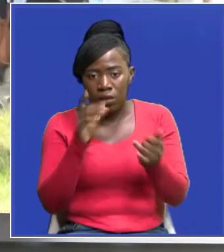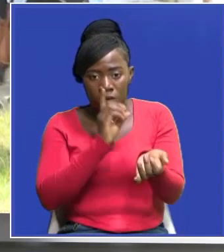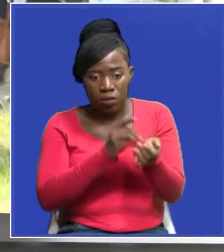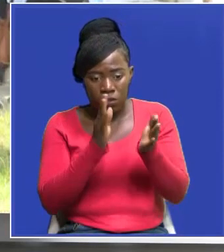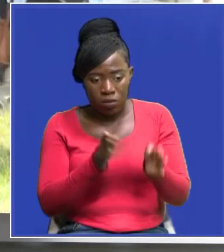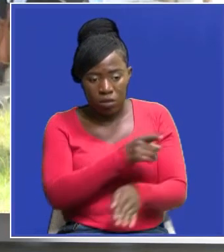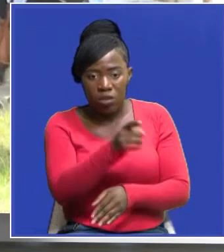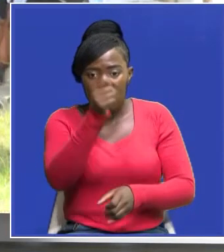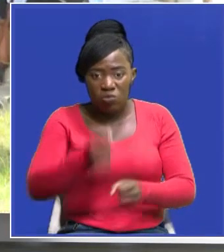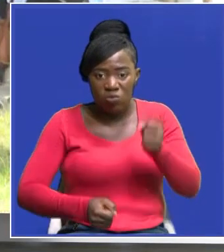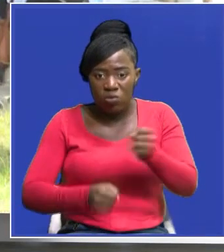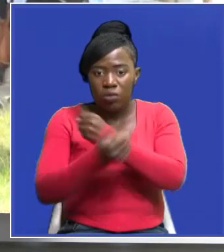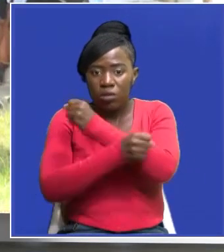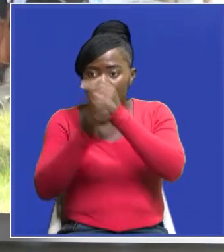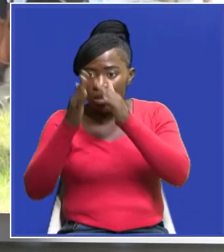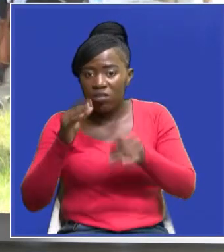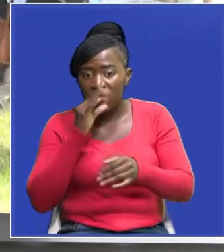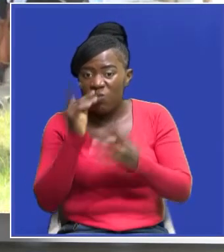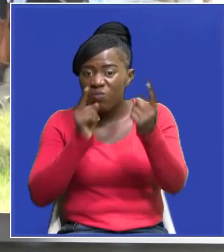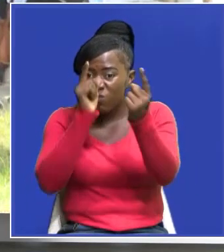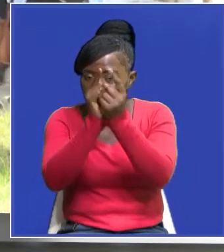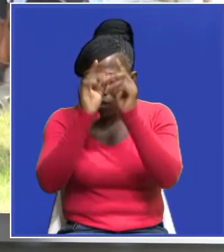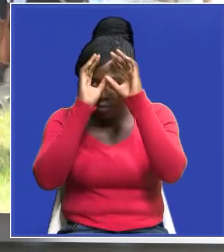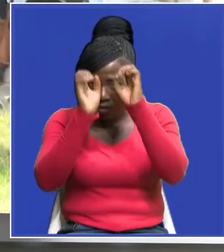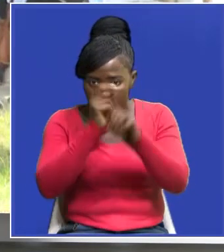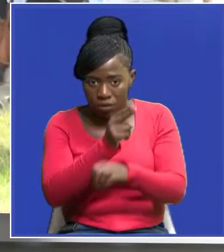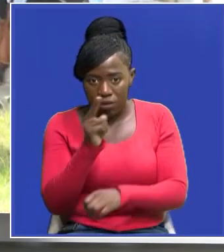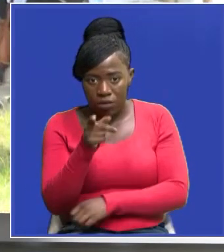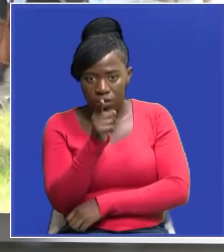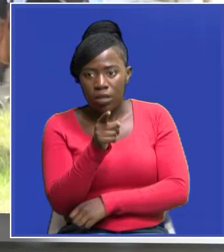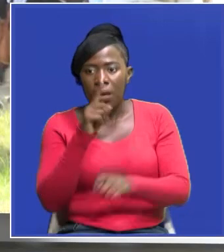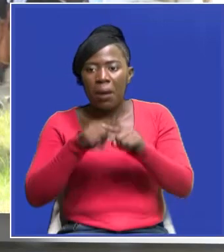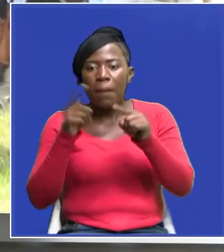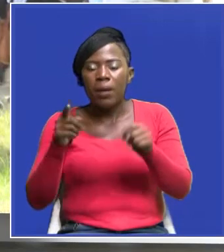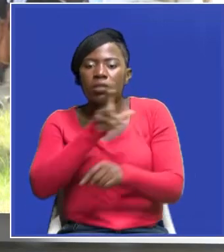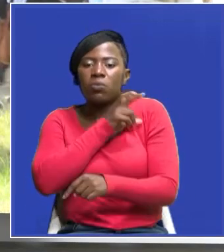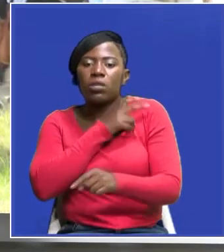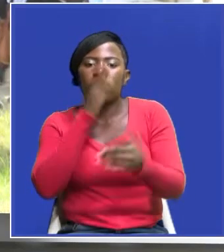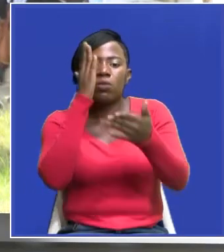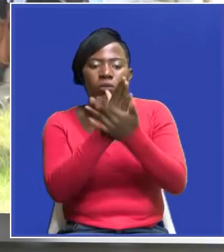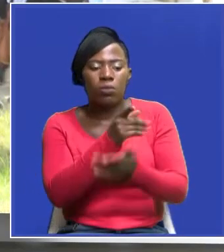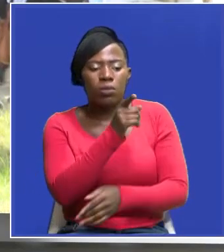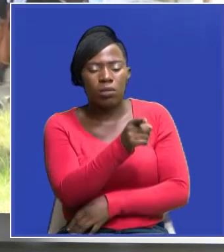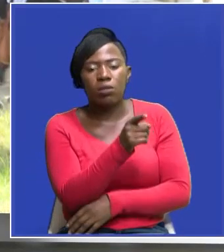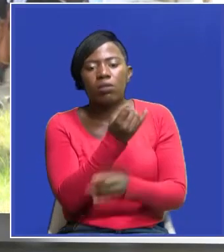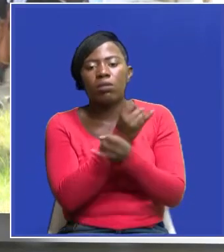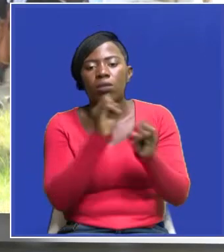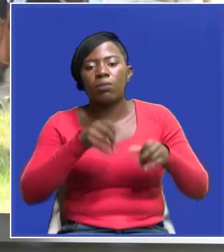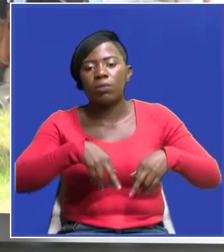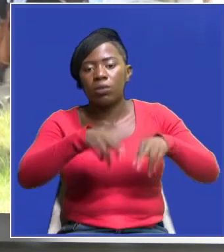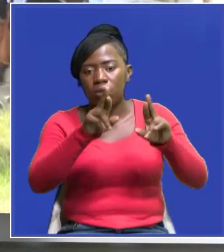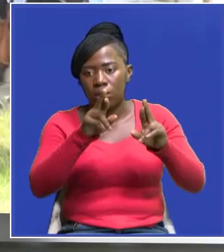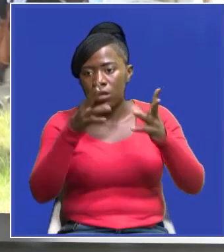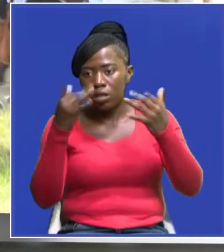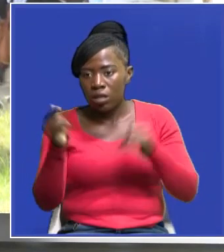doctors attempted to march to State House to seek audience with President HAKAINDE Hichilema, but were blocked by police on Independence Avenue. They